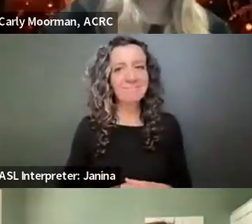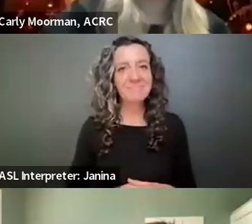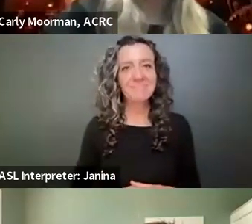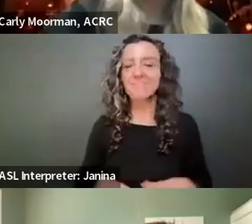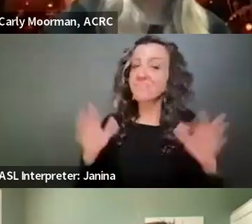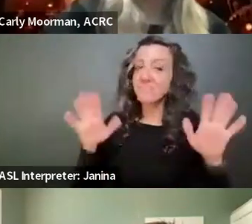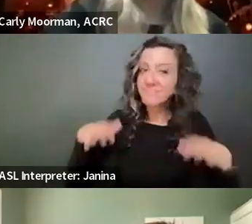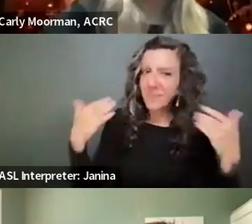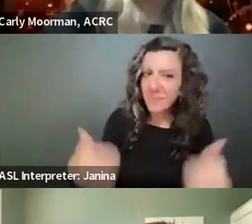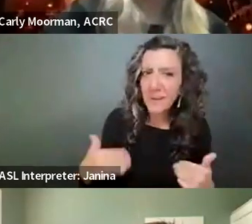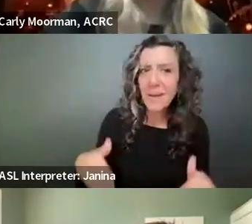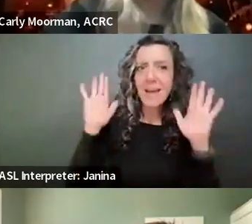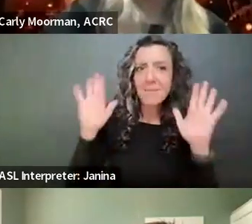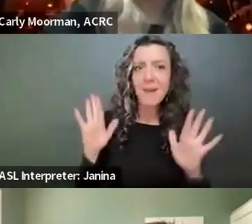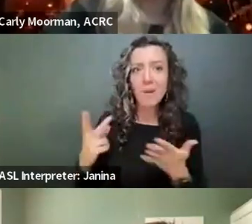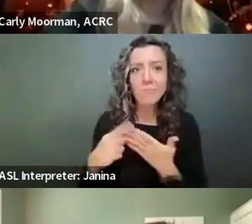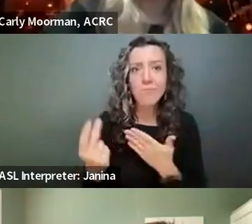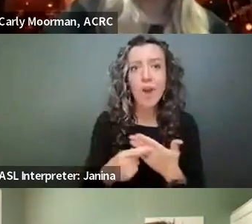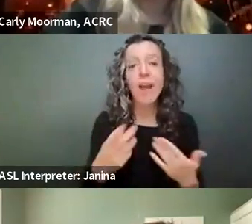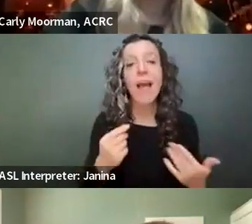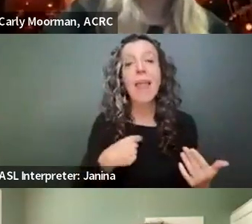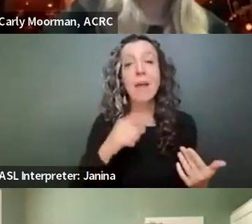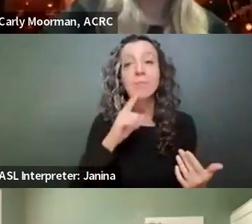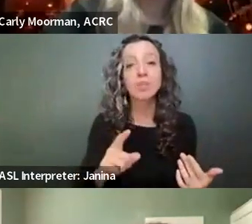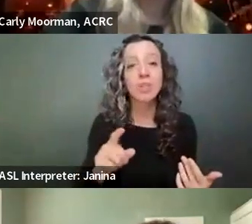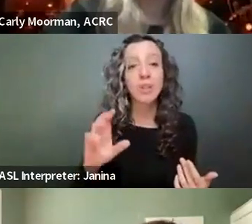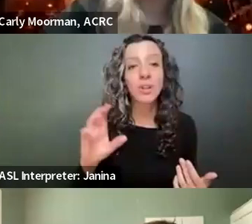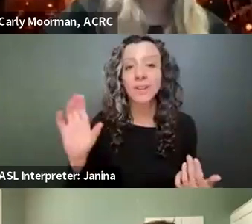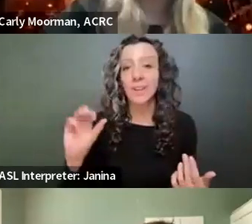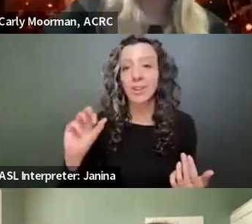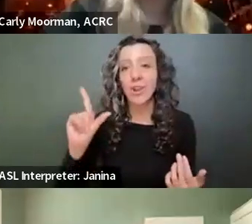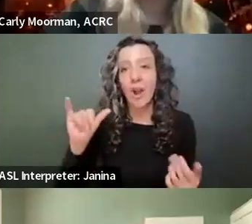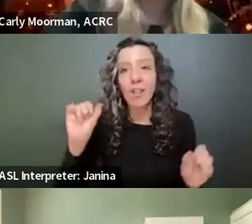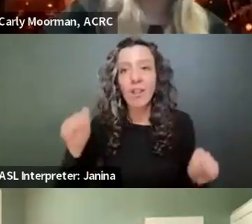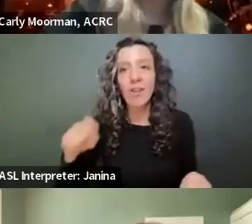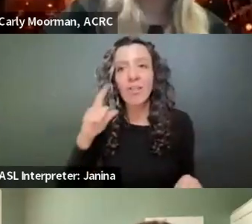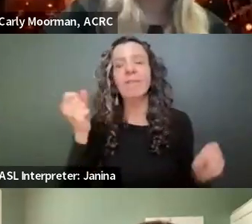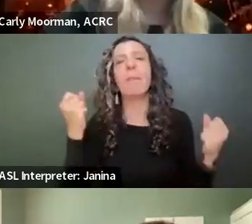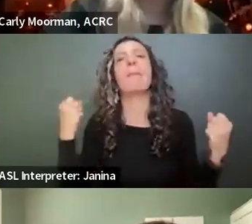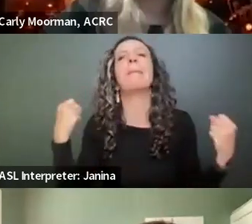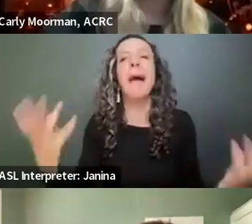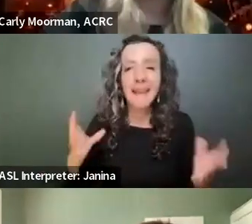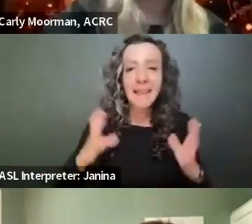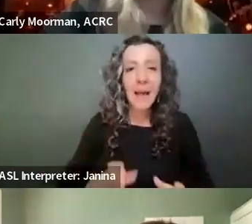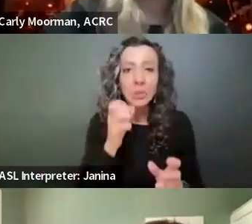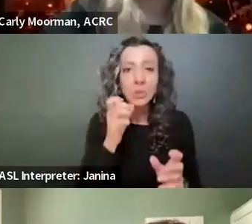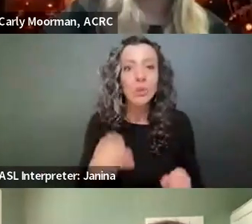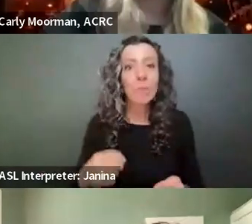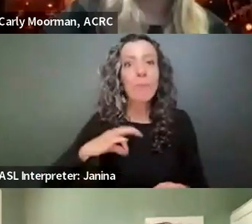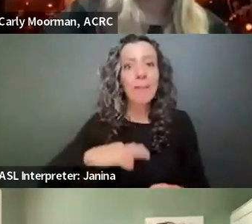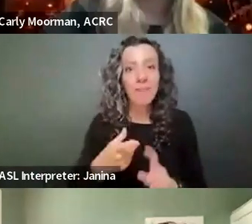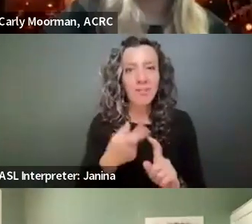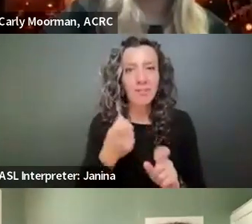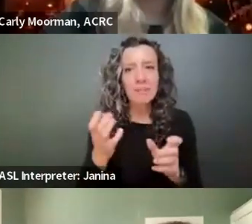What a great program, right? And I'm sure Carly, right? You can think of so many clients that could benefit from potentially getting a loan to start their